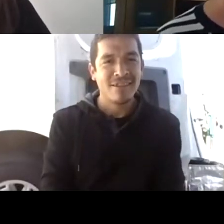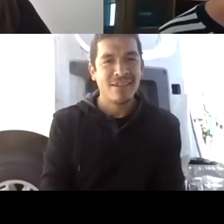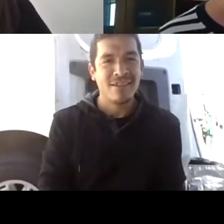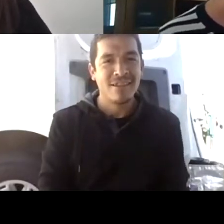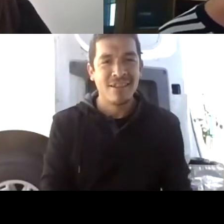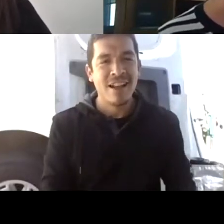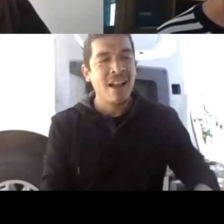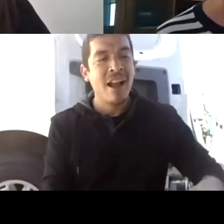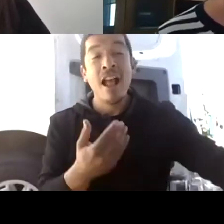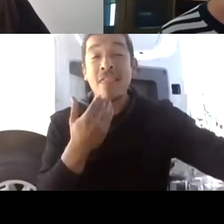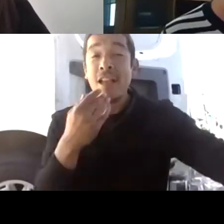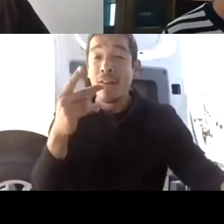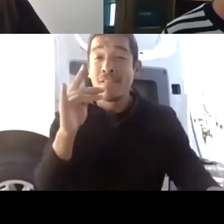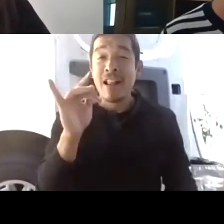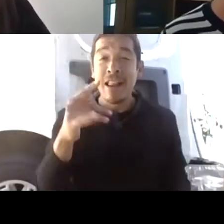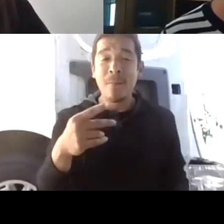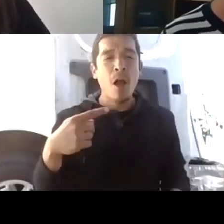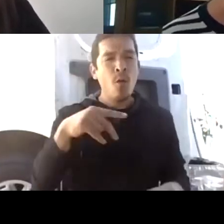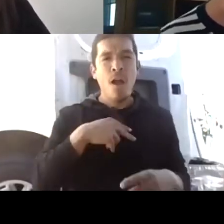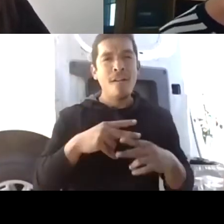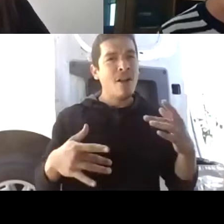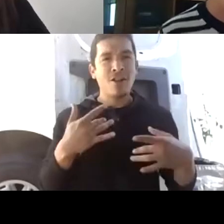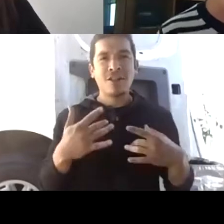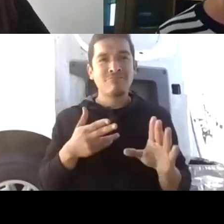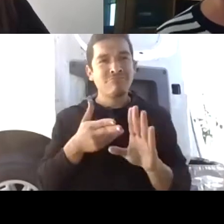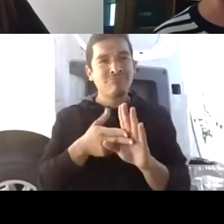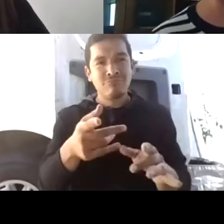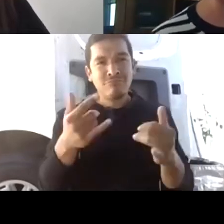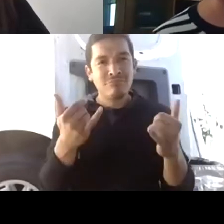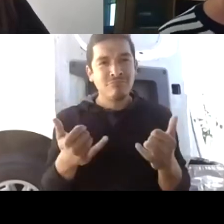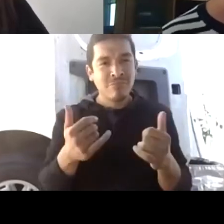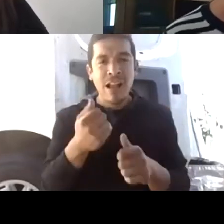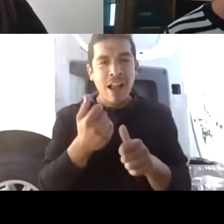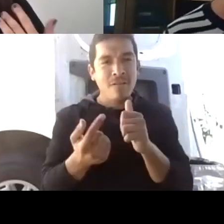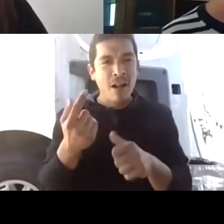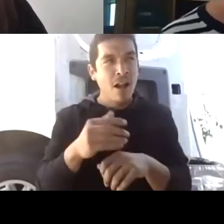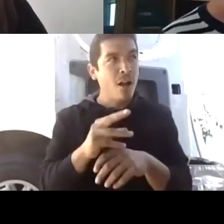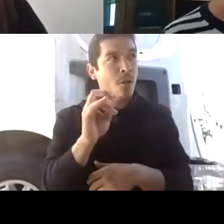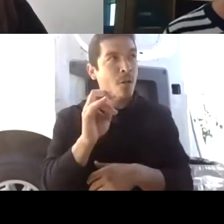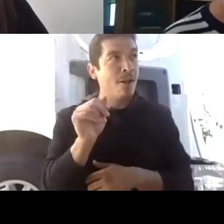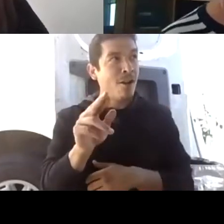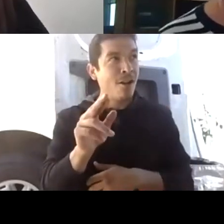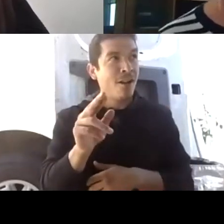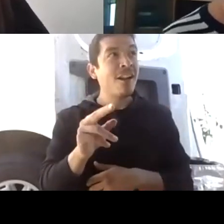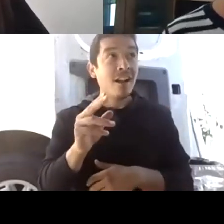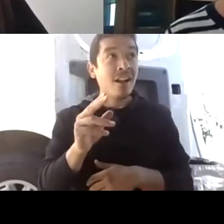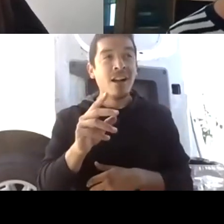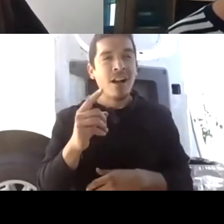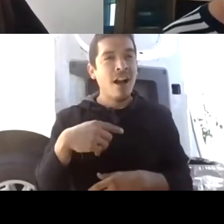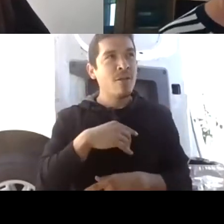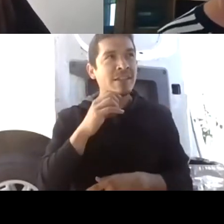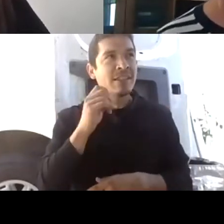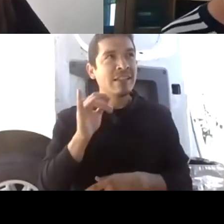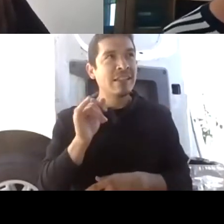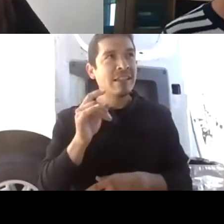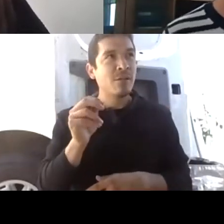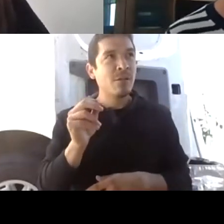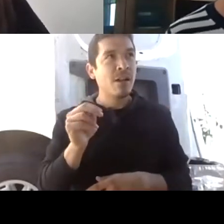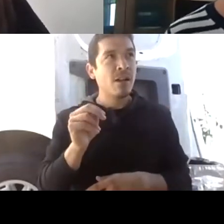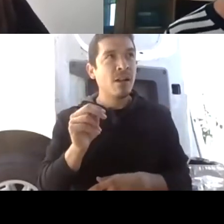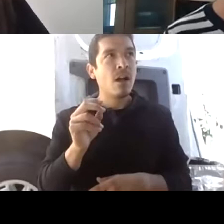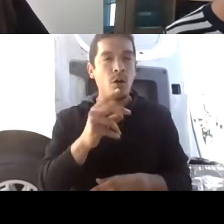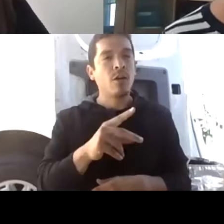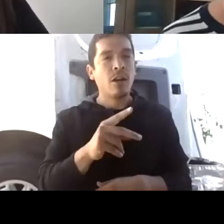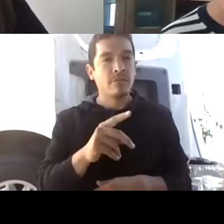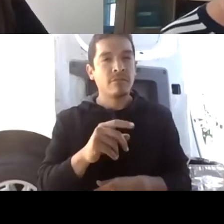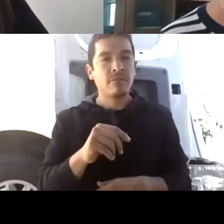very excited to be here today with you and everyone else on this webinar. I'm Stacey Herman, as Philip said, and I'm here